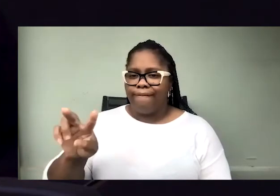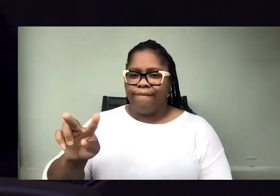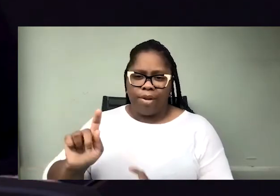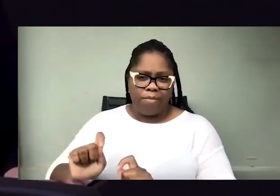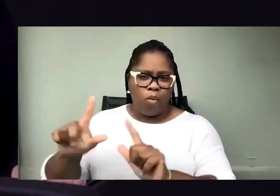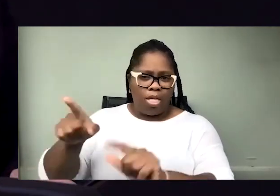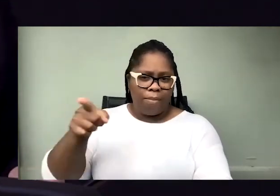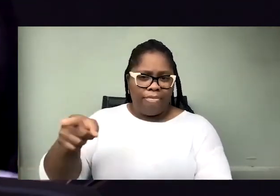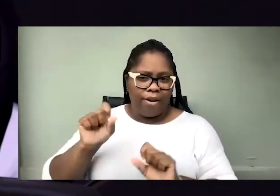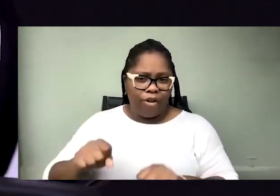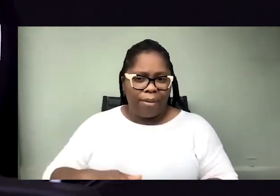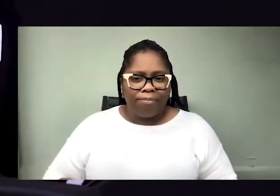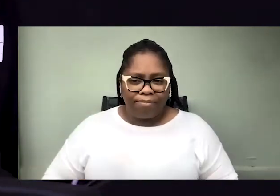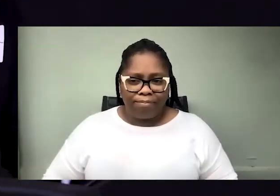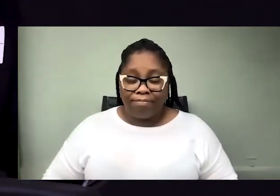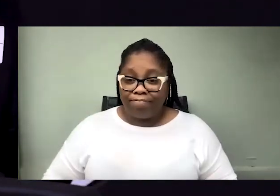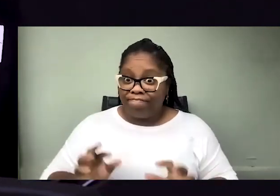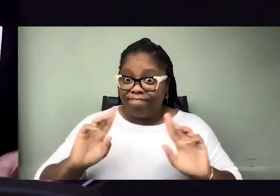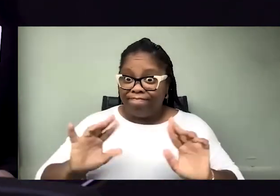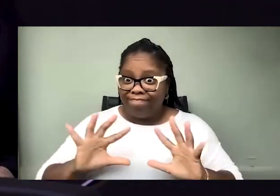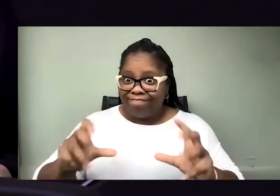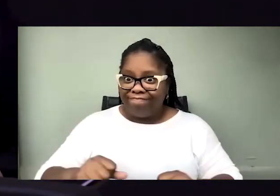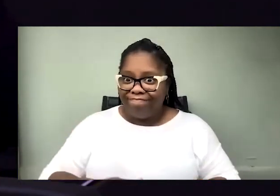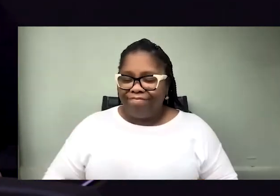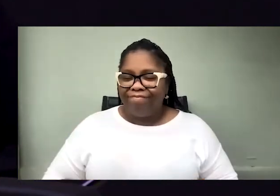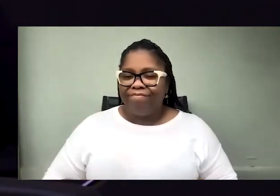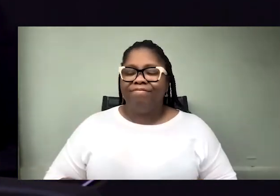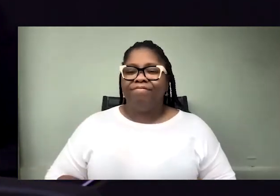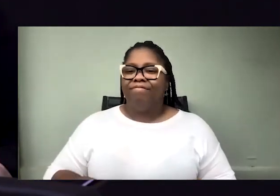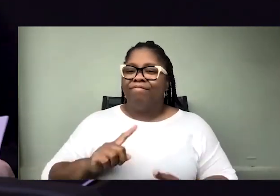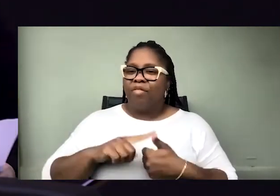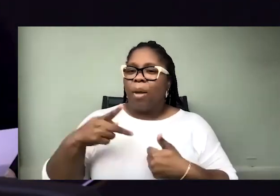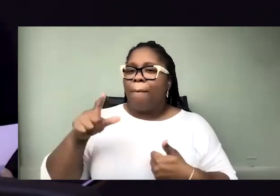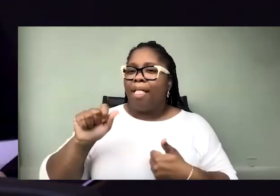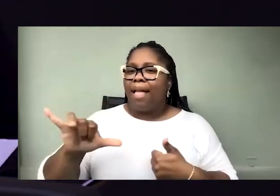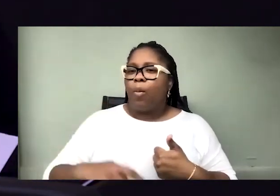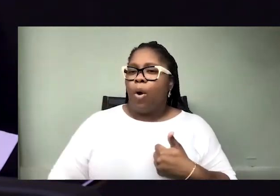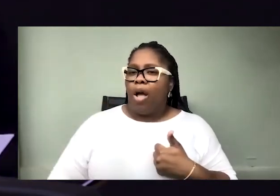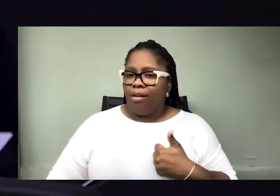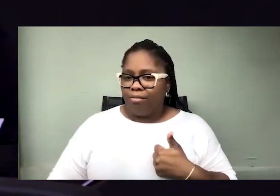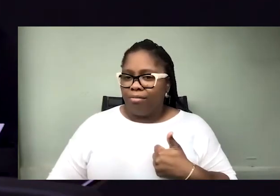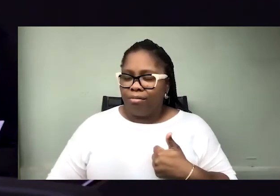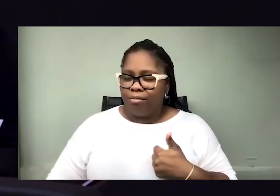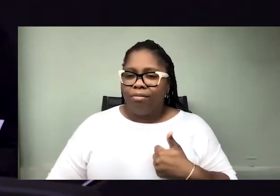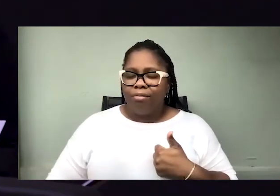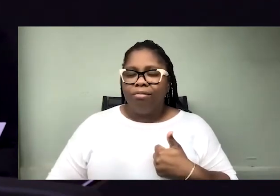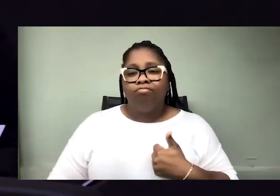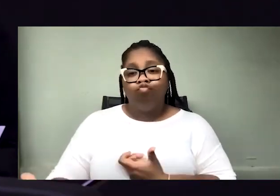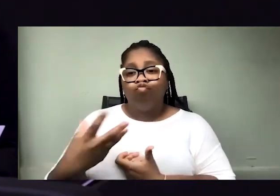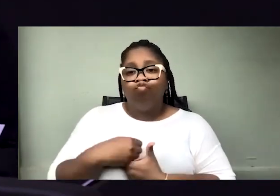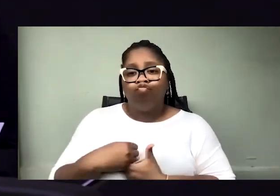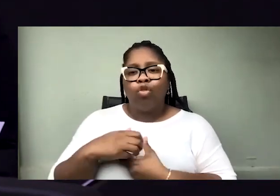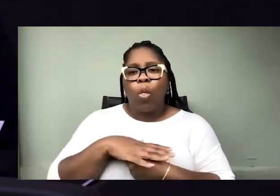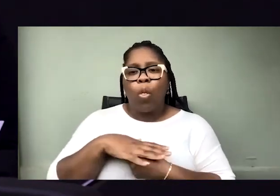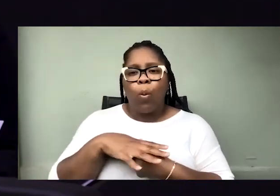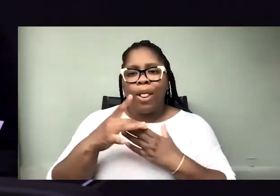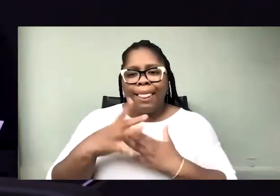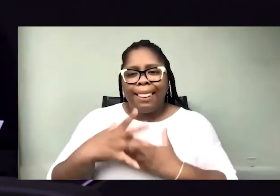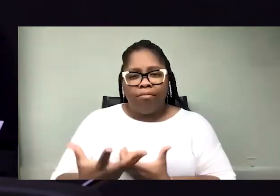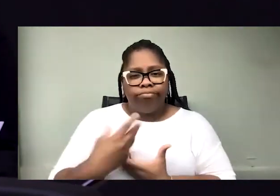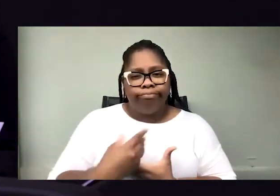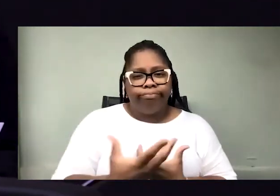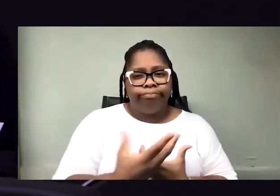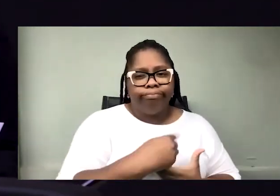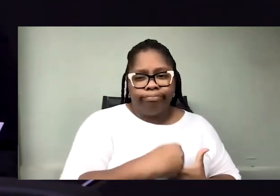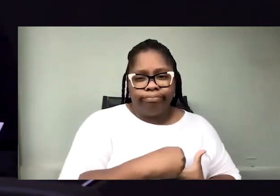Okay, so let's get into it. Play number 1, engage local leaders. This play